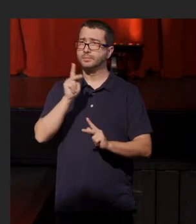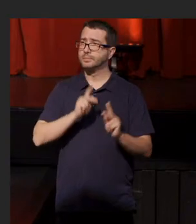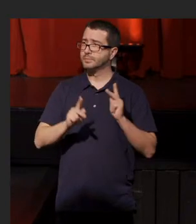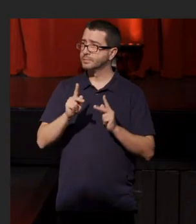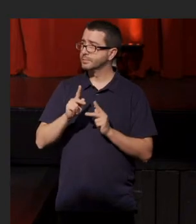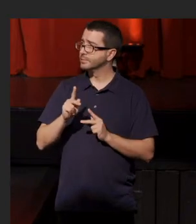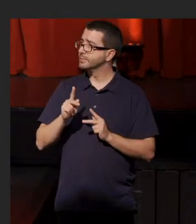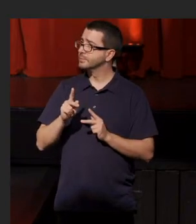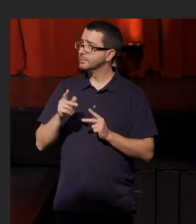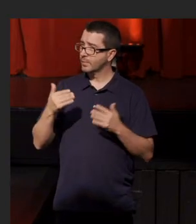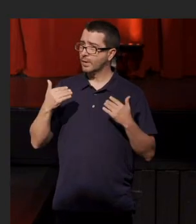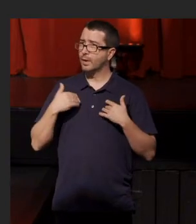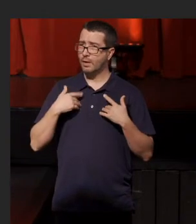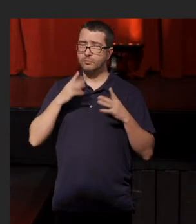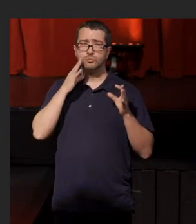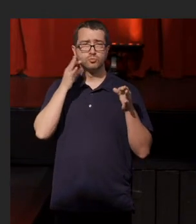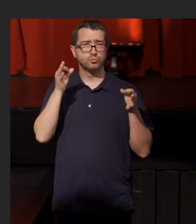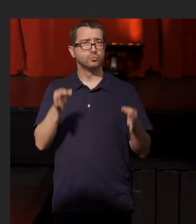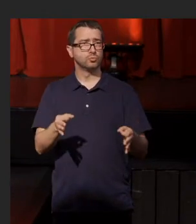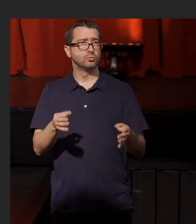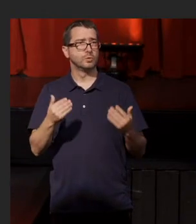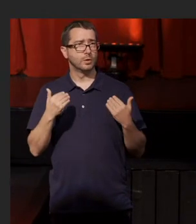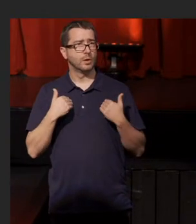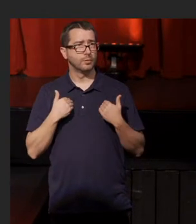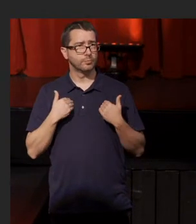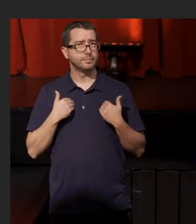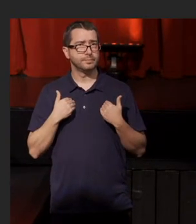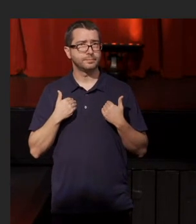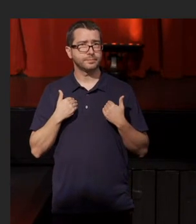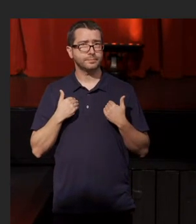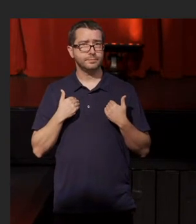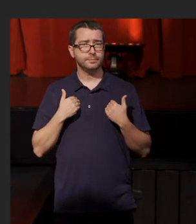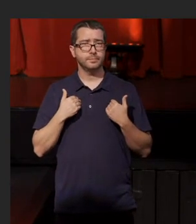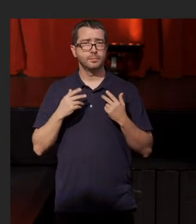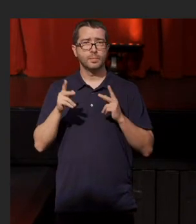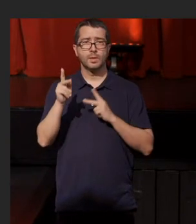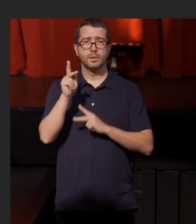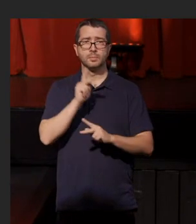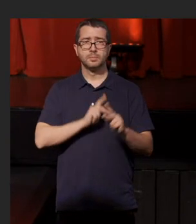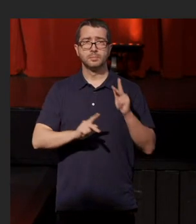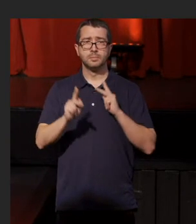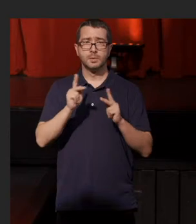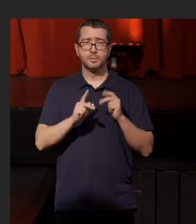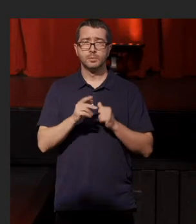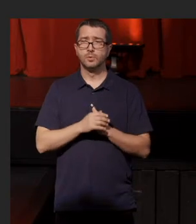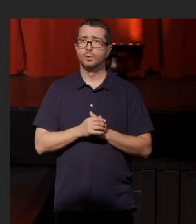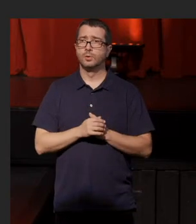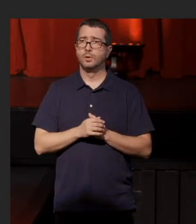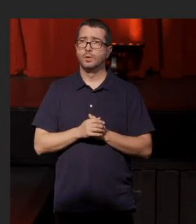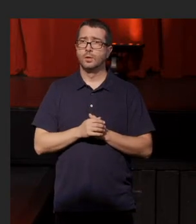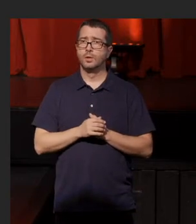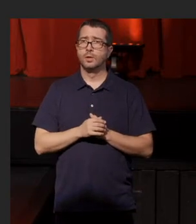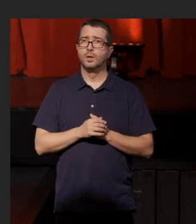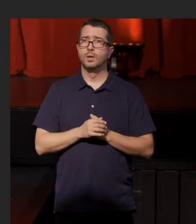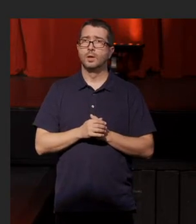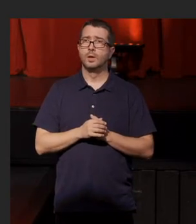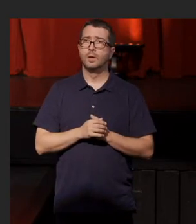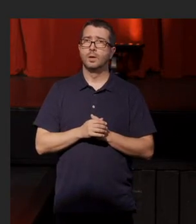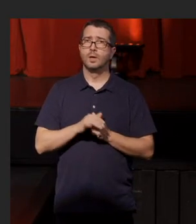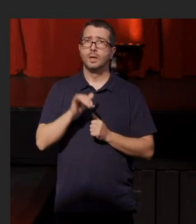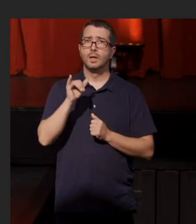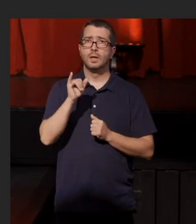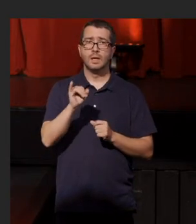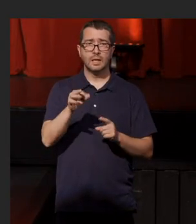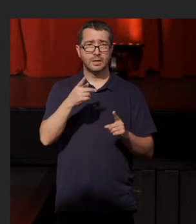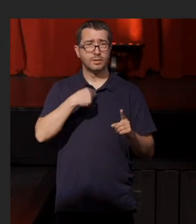you said, have choices. You said that at the very beginning. But people, I think, only if we are to